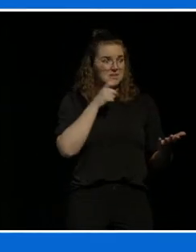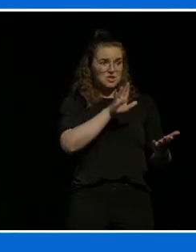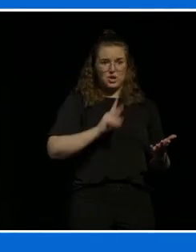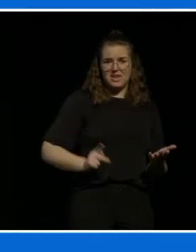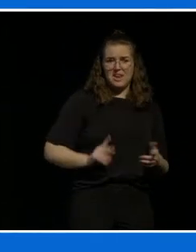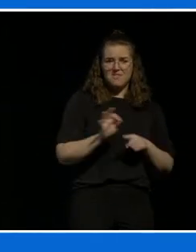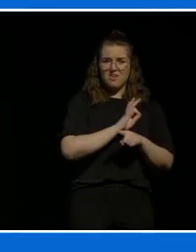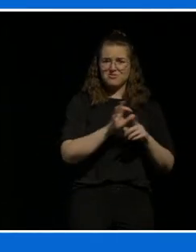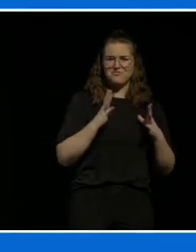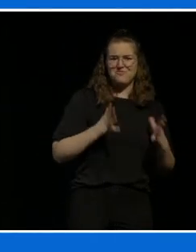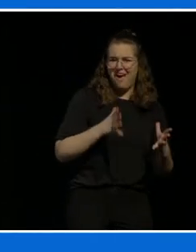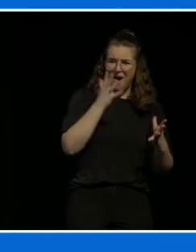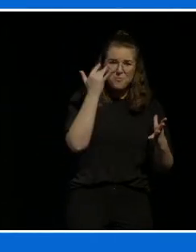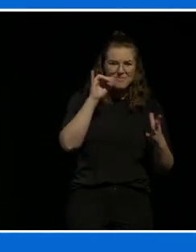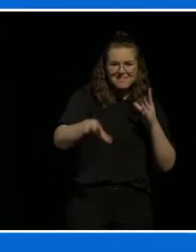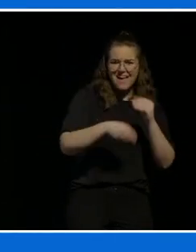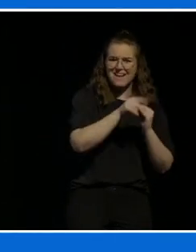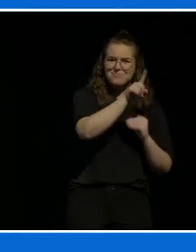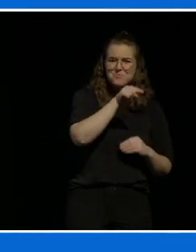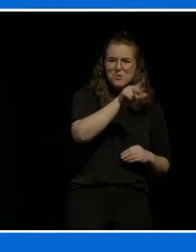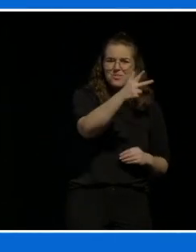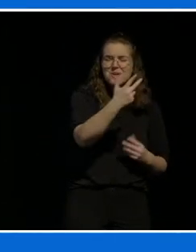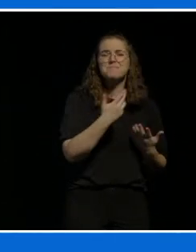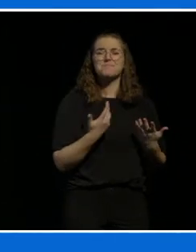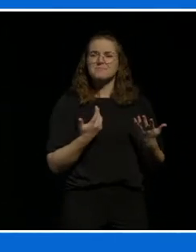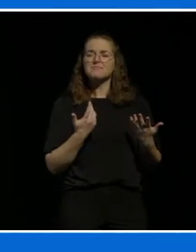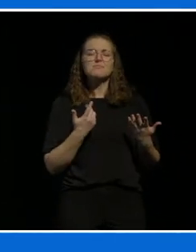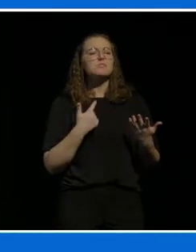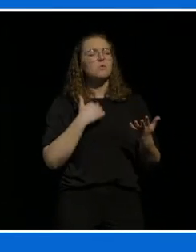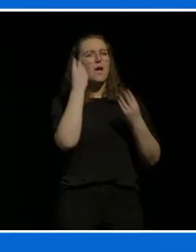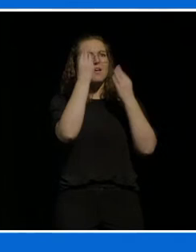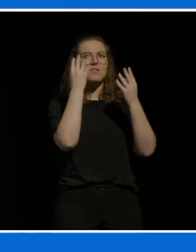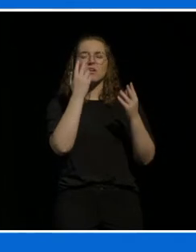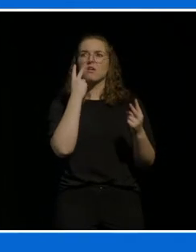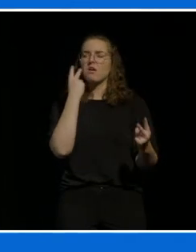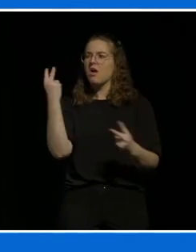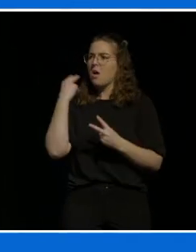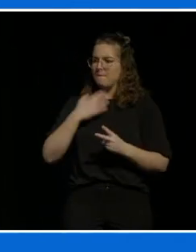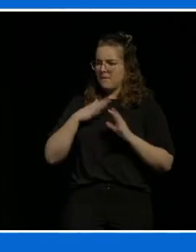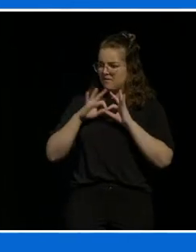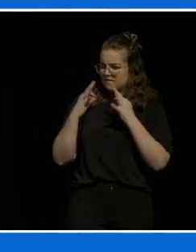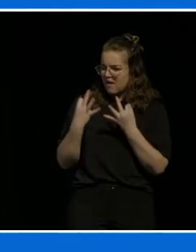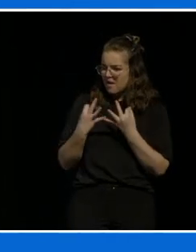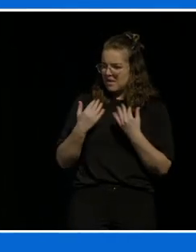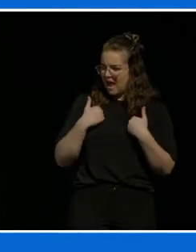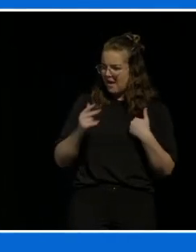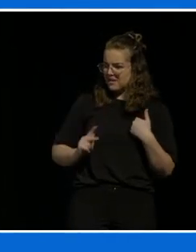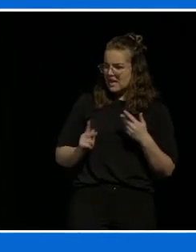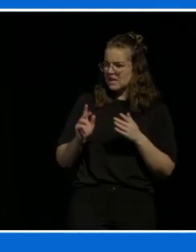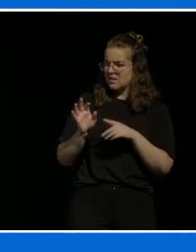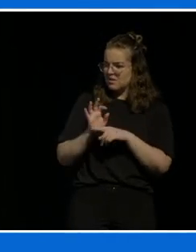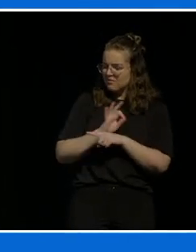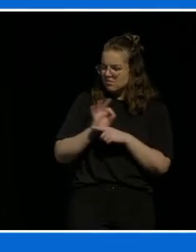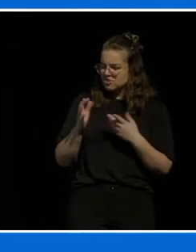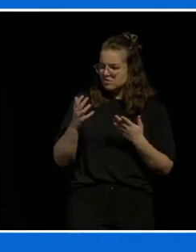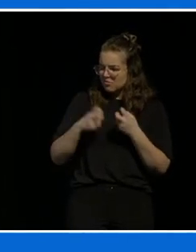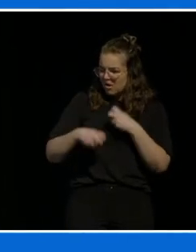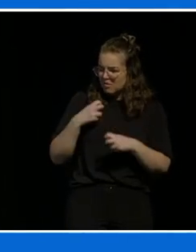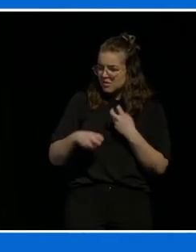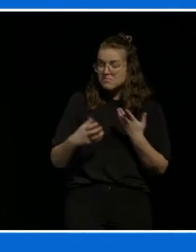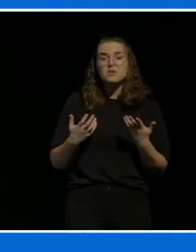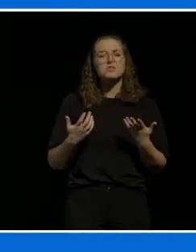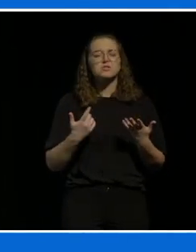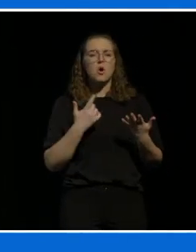I have family who has kidney problems. And so I tried to think, if I was, when I created that video, how do I use 30 to 60 seconds to talk about an idea like